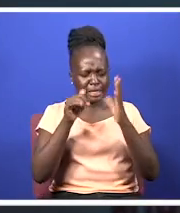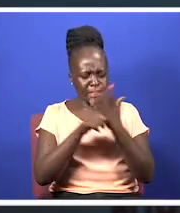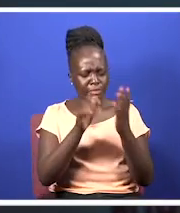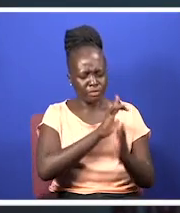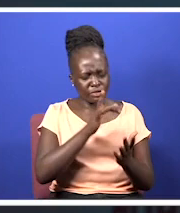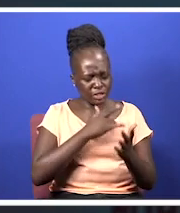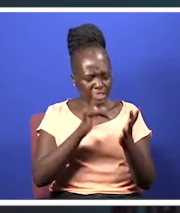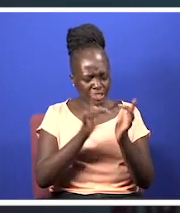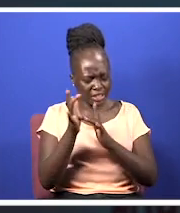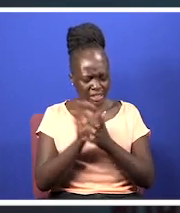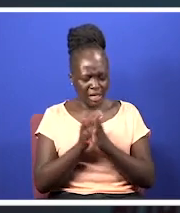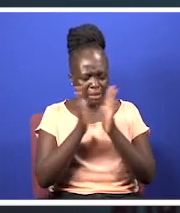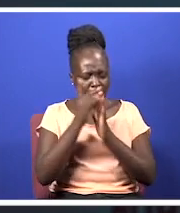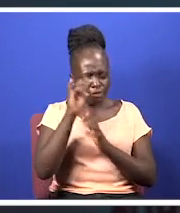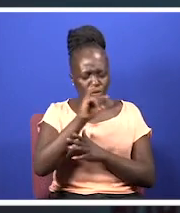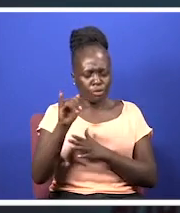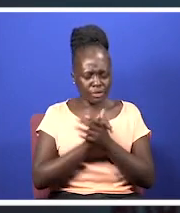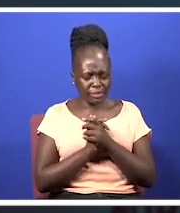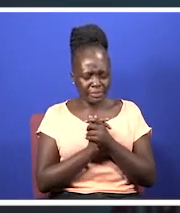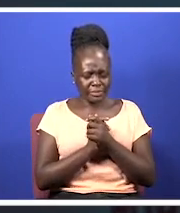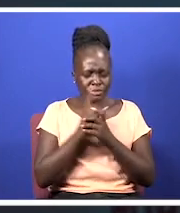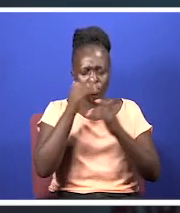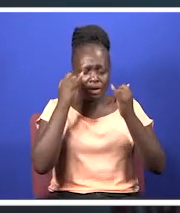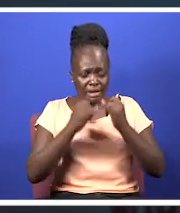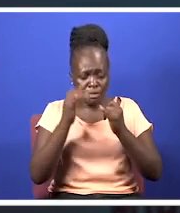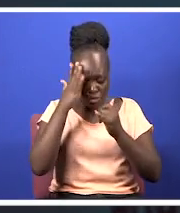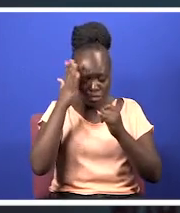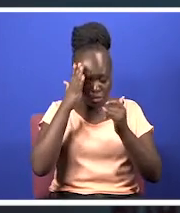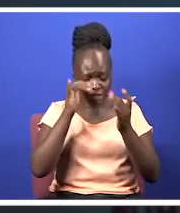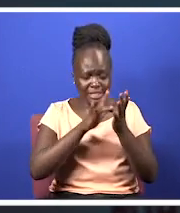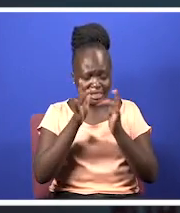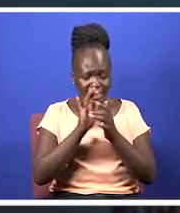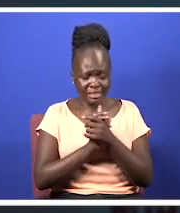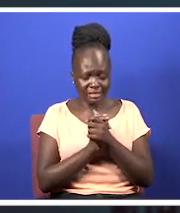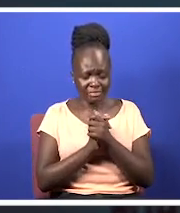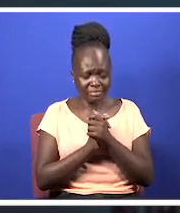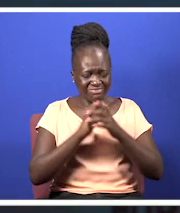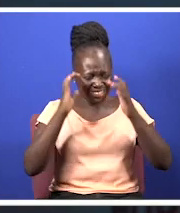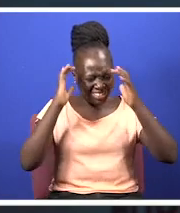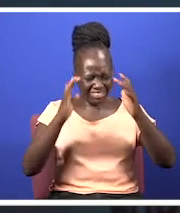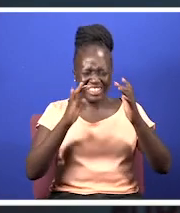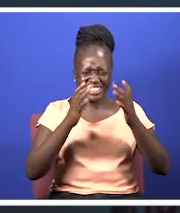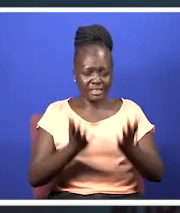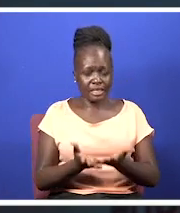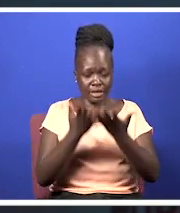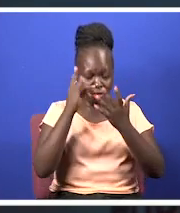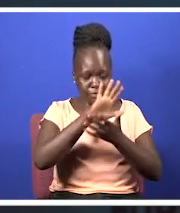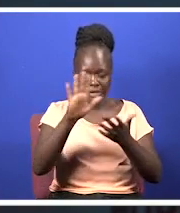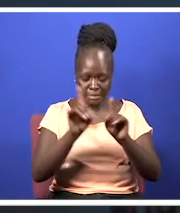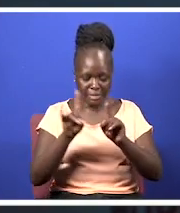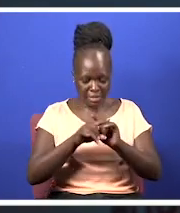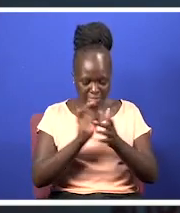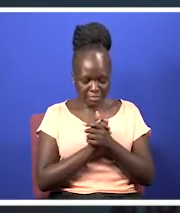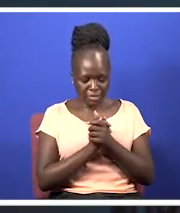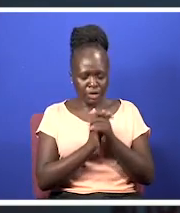name of Jesus, we also want to pray for those who now recognize that Jesus' great sacrifice was for them as well,